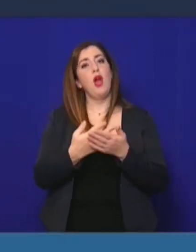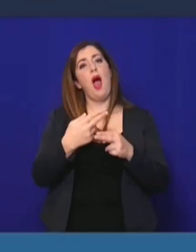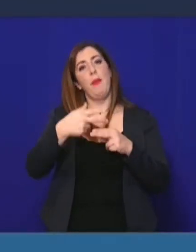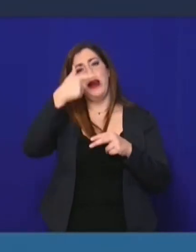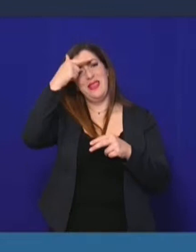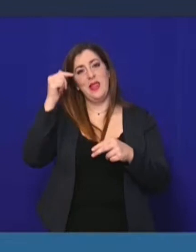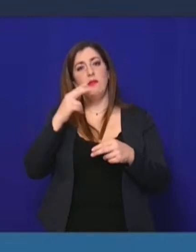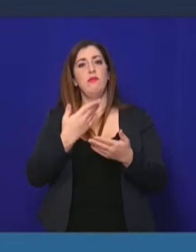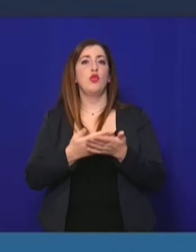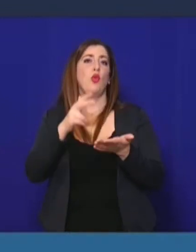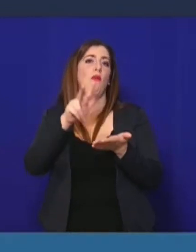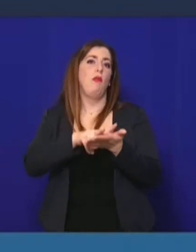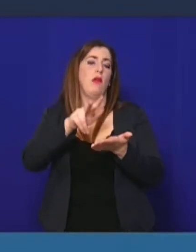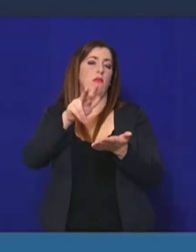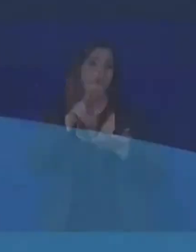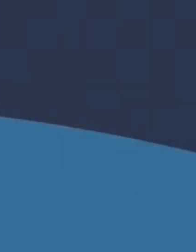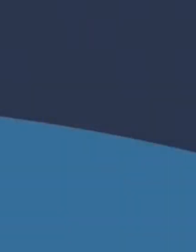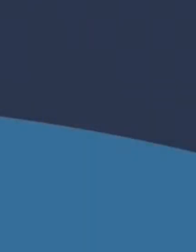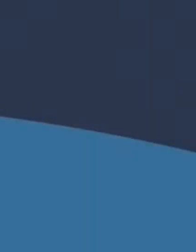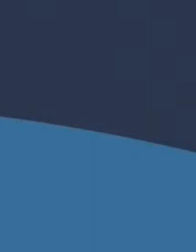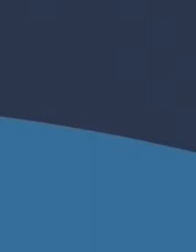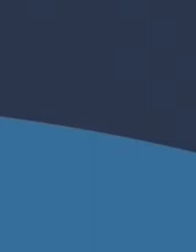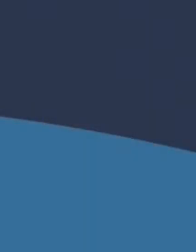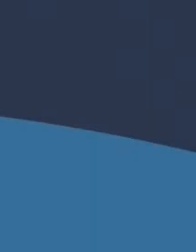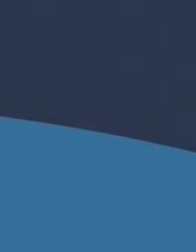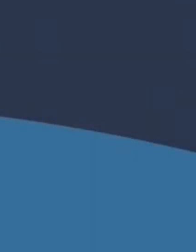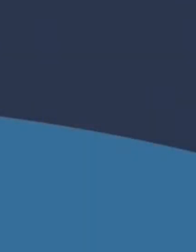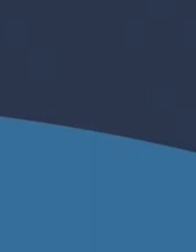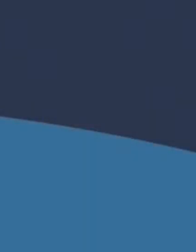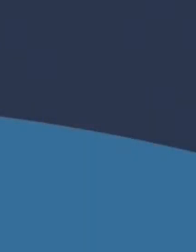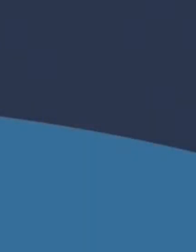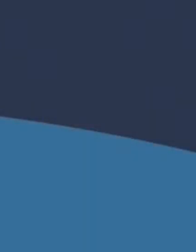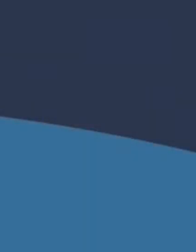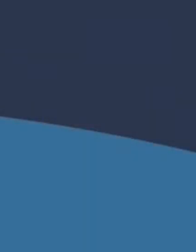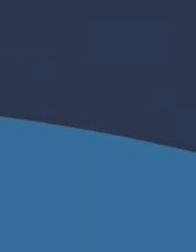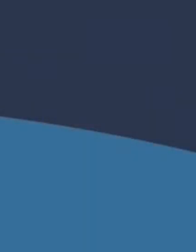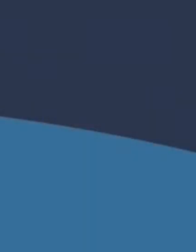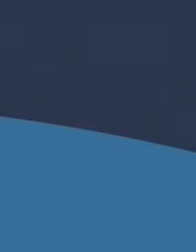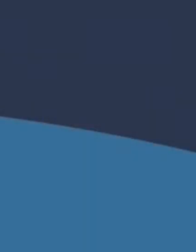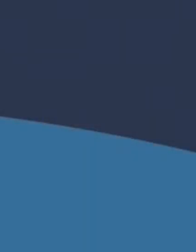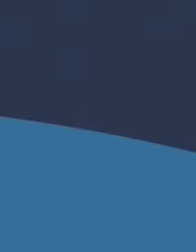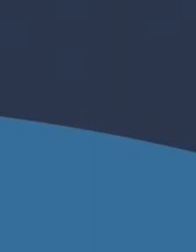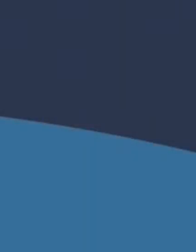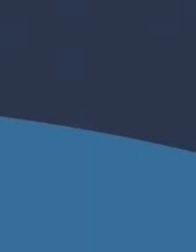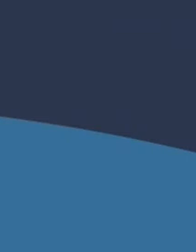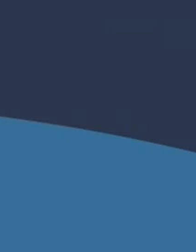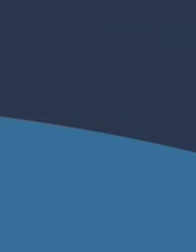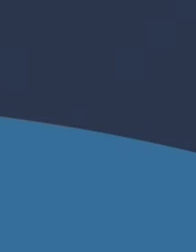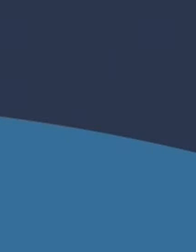dawn ukoll. Dak kienu l-mistoqsijiet li kellna minn hawn.